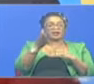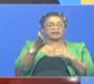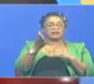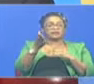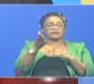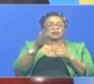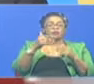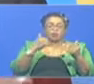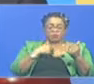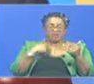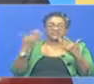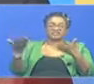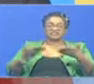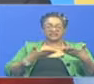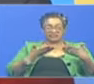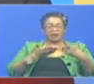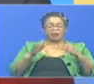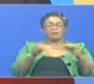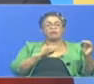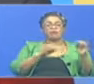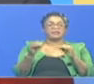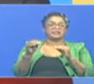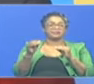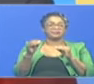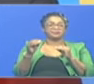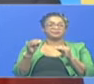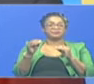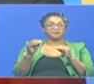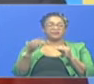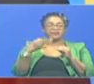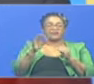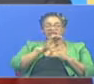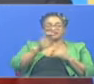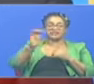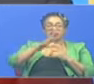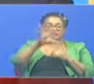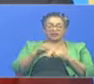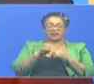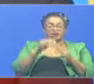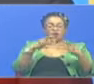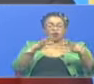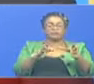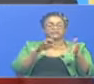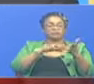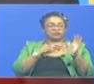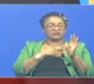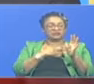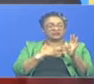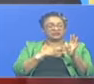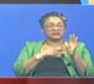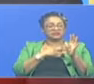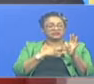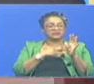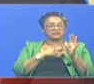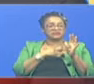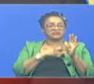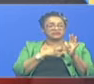received a mobile laboratory through the East African Community project. That